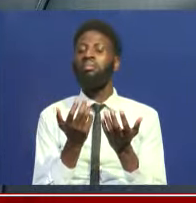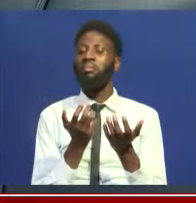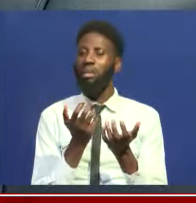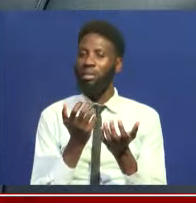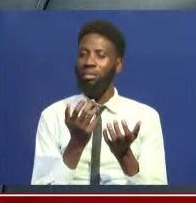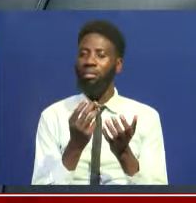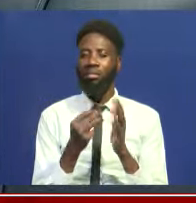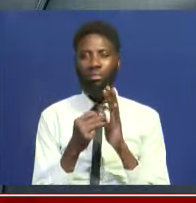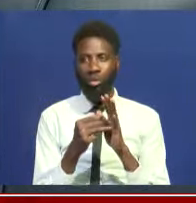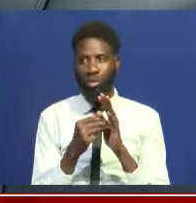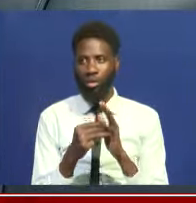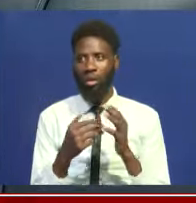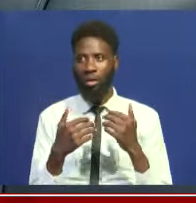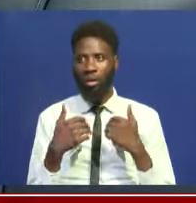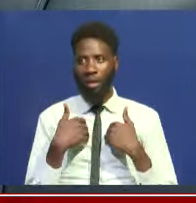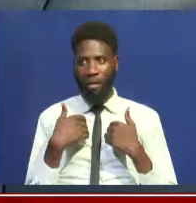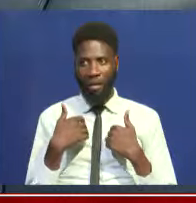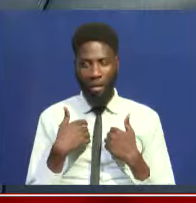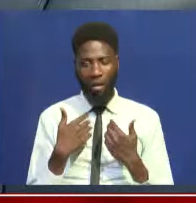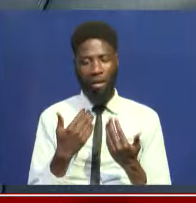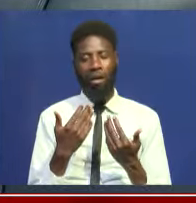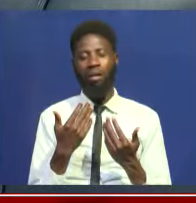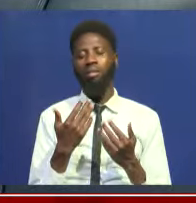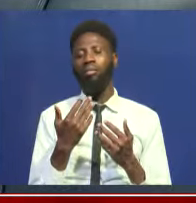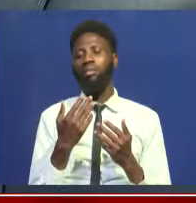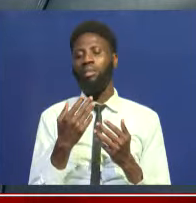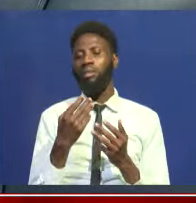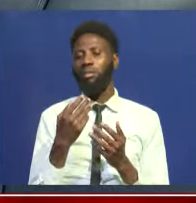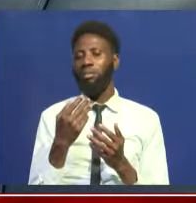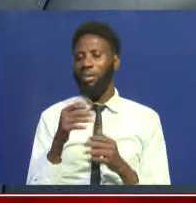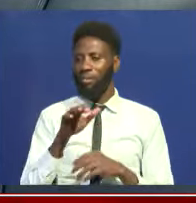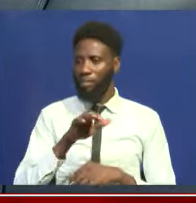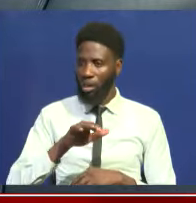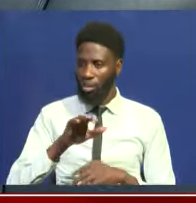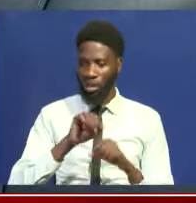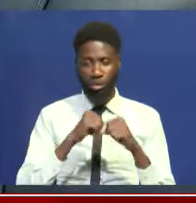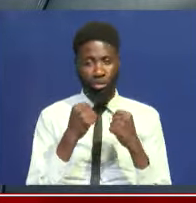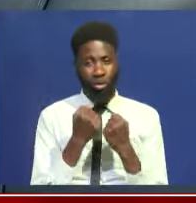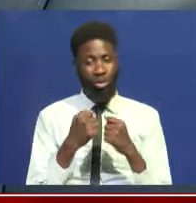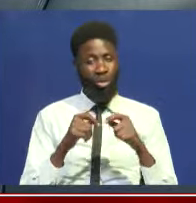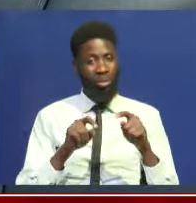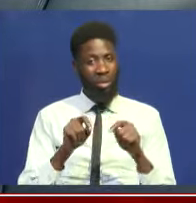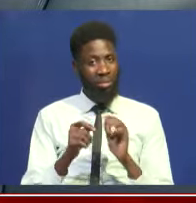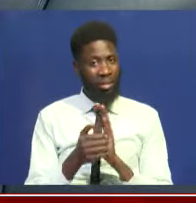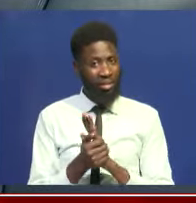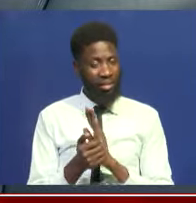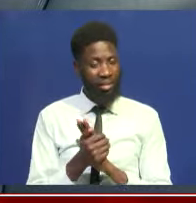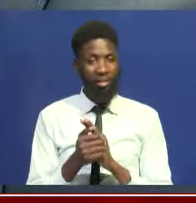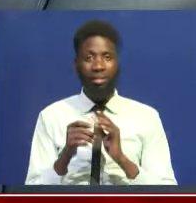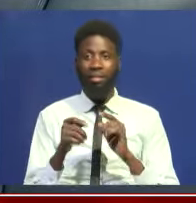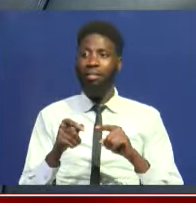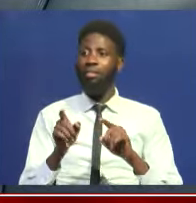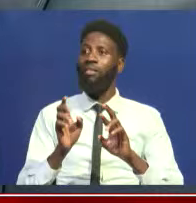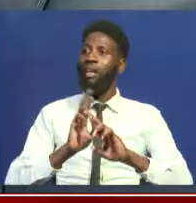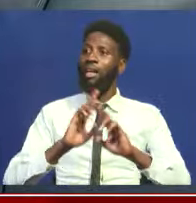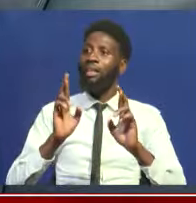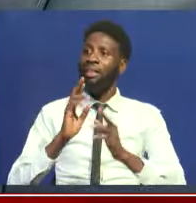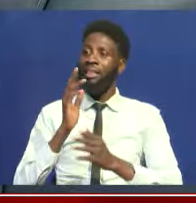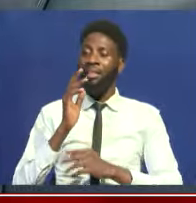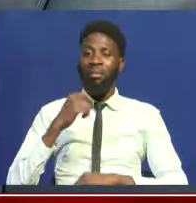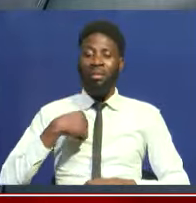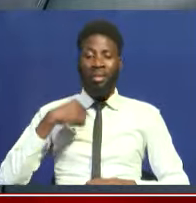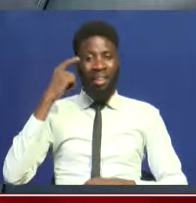management and environmental and social management skills? Are they ready? And I think